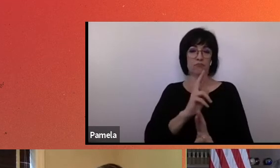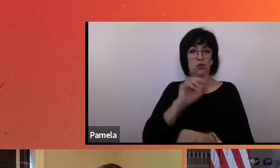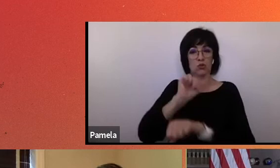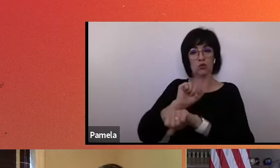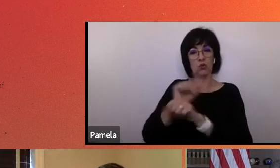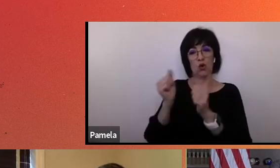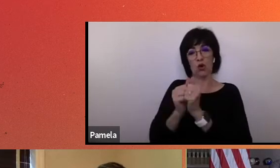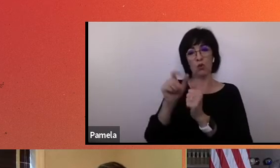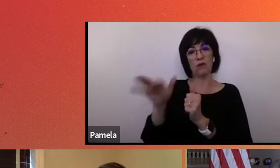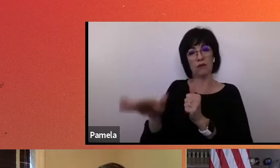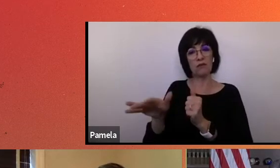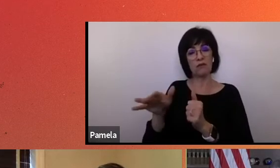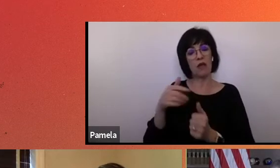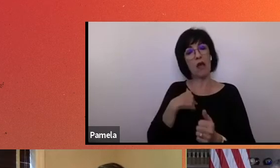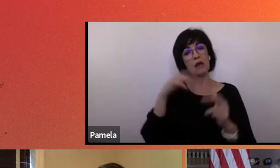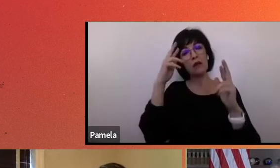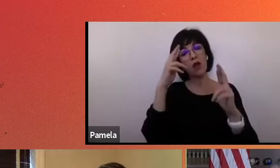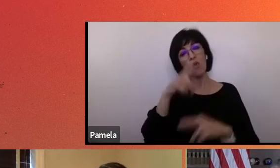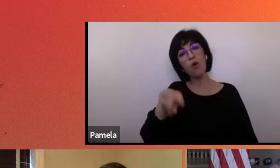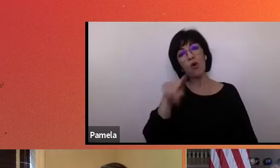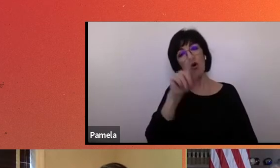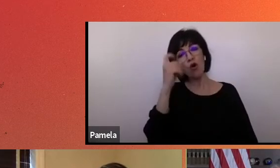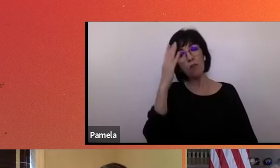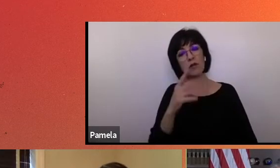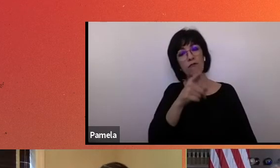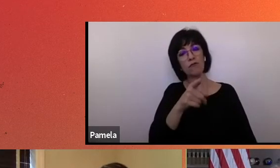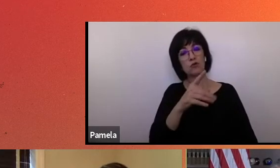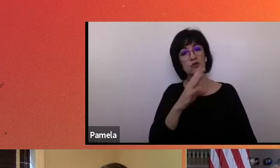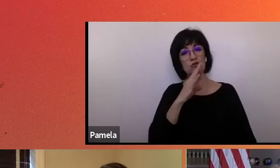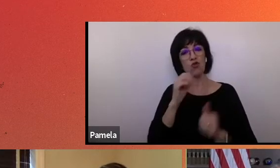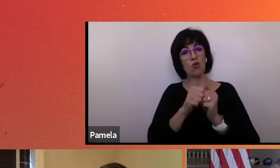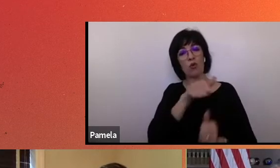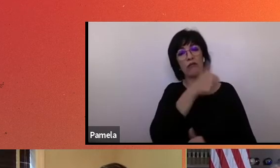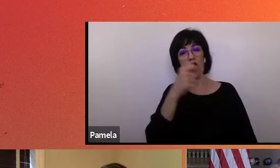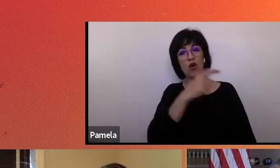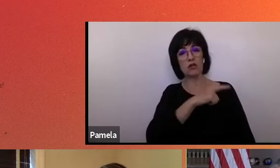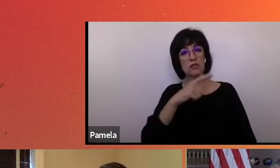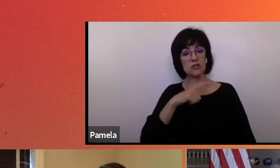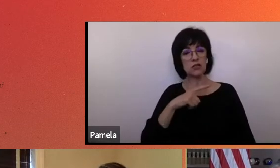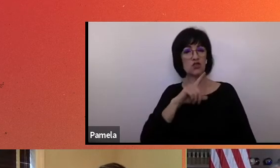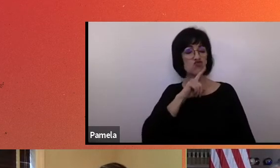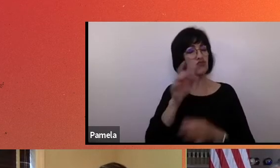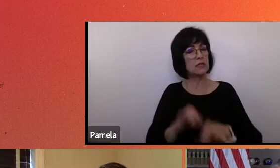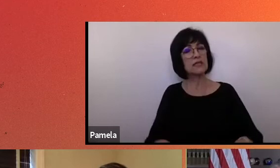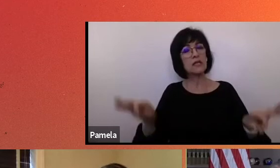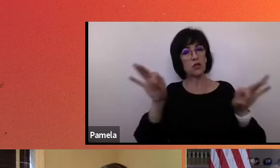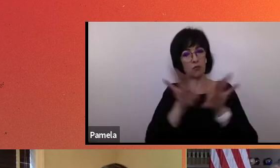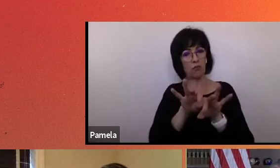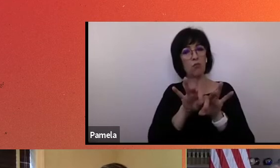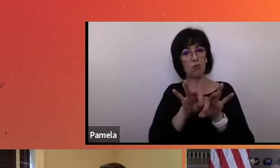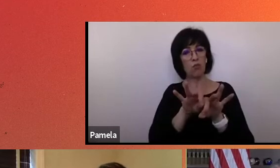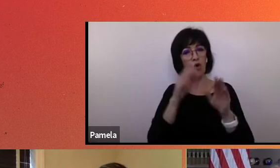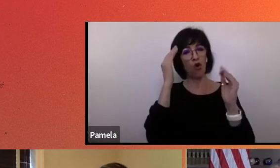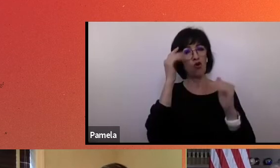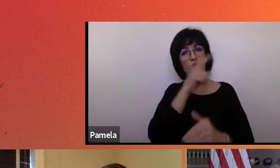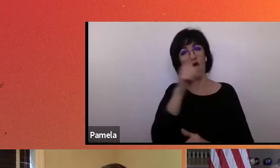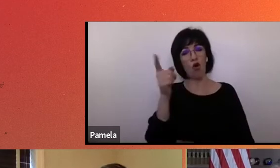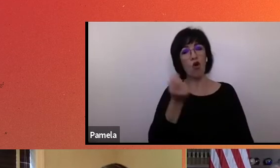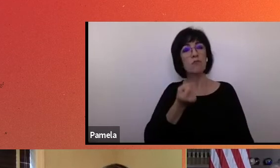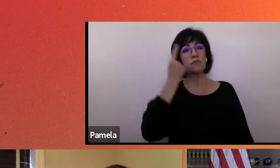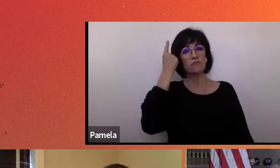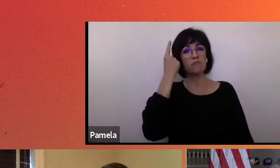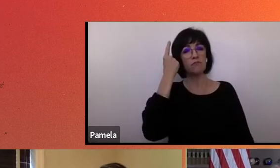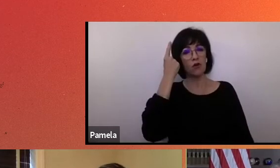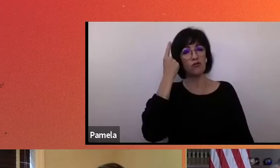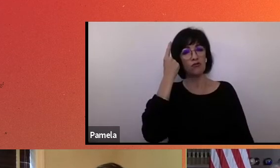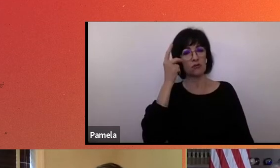the legislators you'll talk to about this really important initiative will see some wisdom in